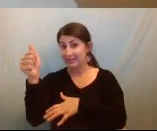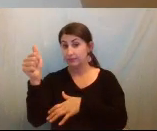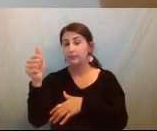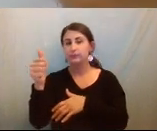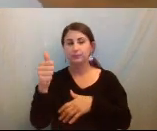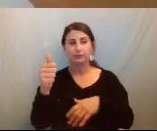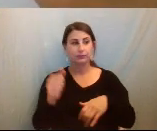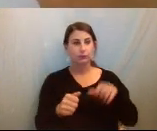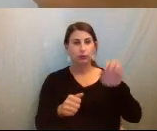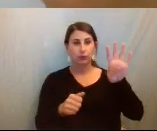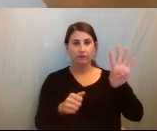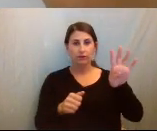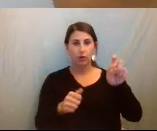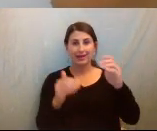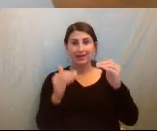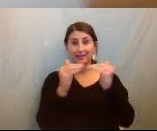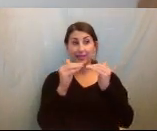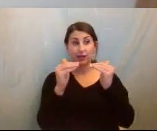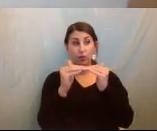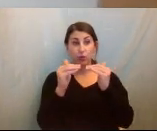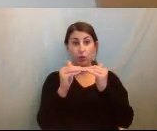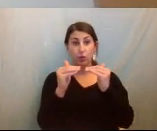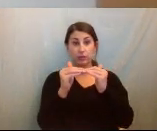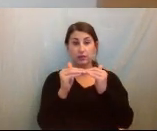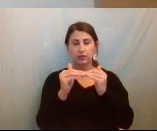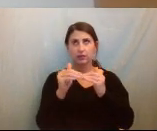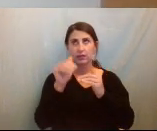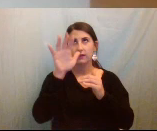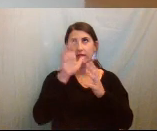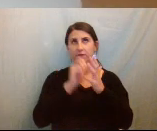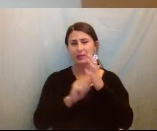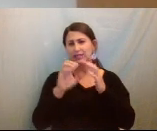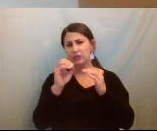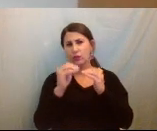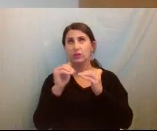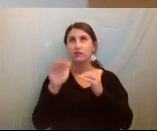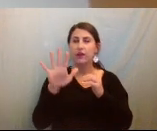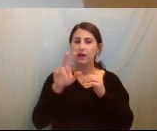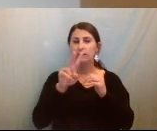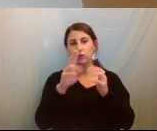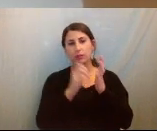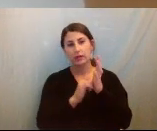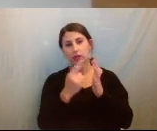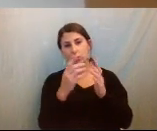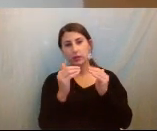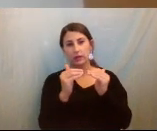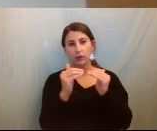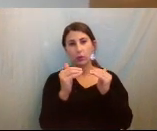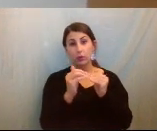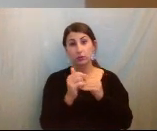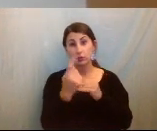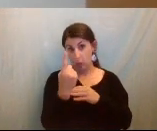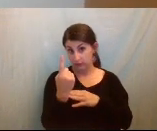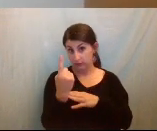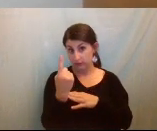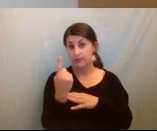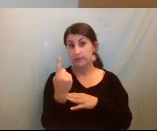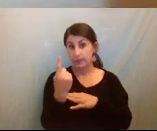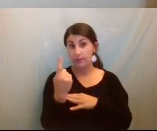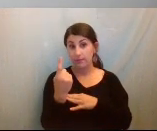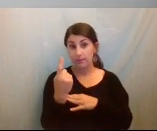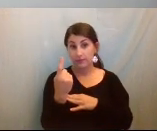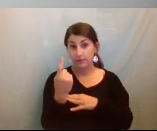10. I get 4x equals 5 minus 0 is 5. 2 minus 1 is